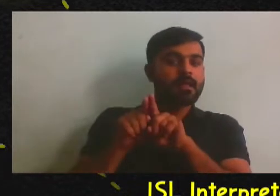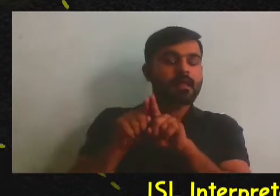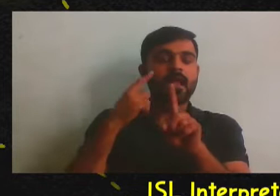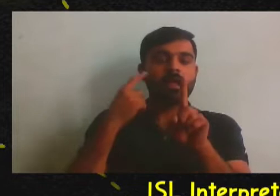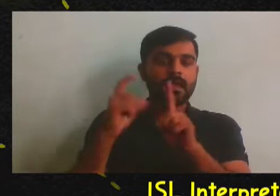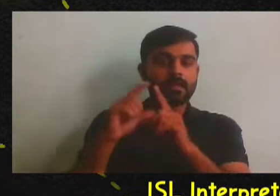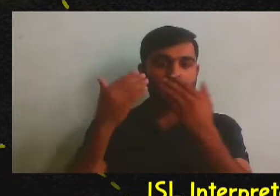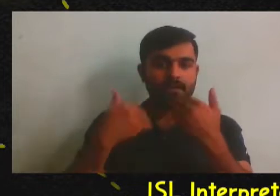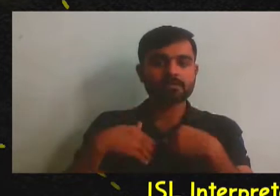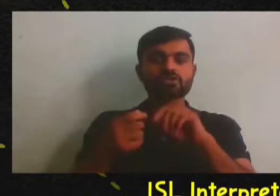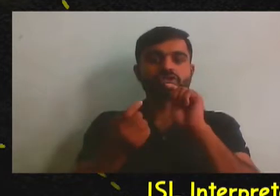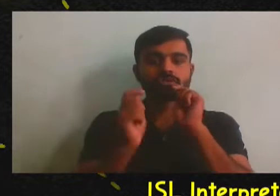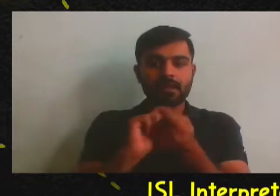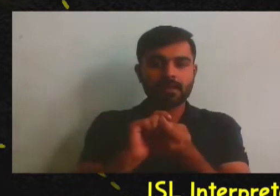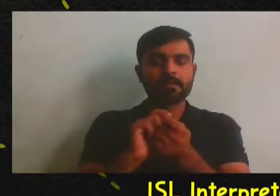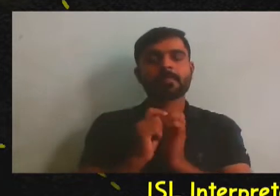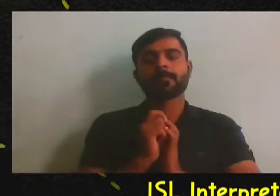identity, change, and